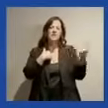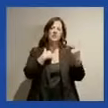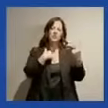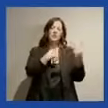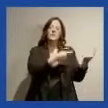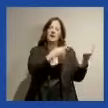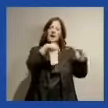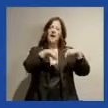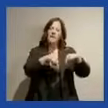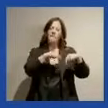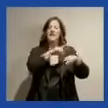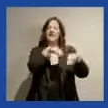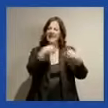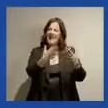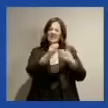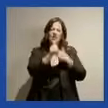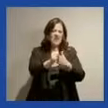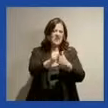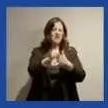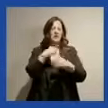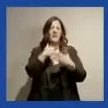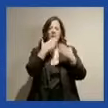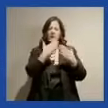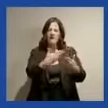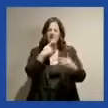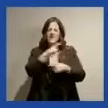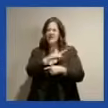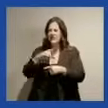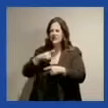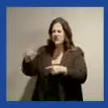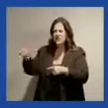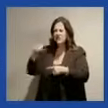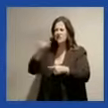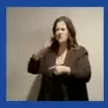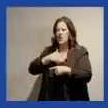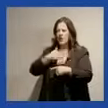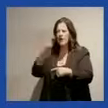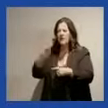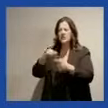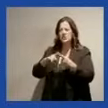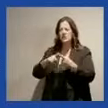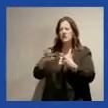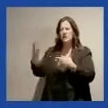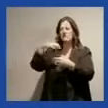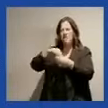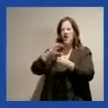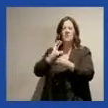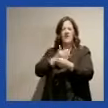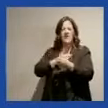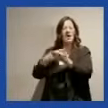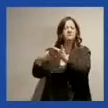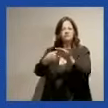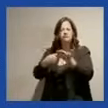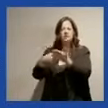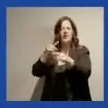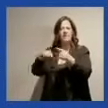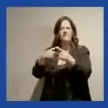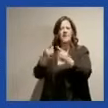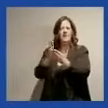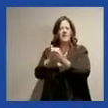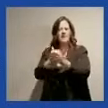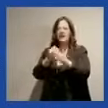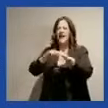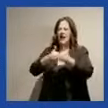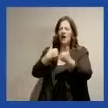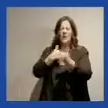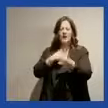Joe's leadership in this space. And I'm very grateful to legislative leaders for their willingness to engage in this conversation. So I don't want not much more I can